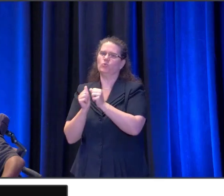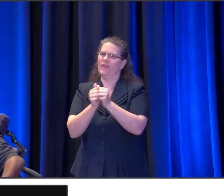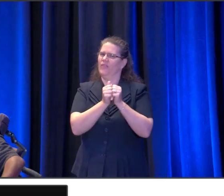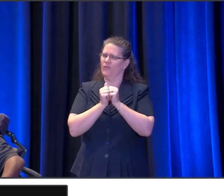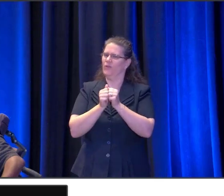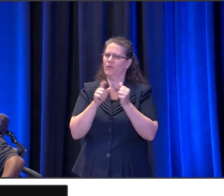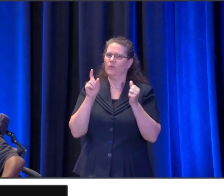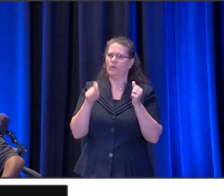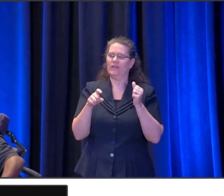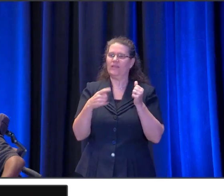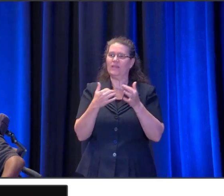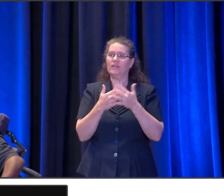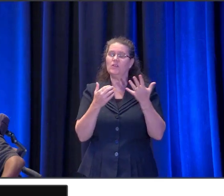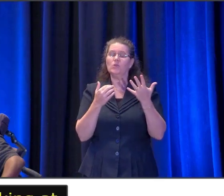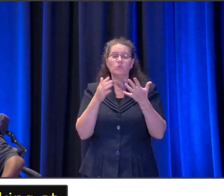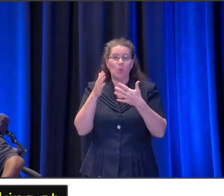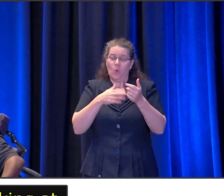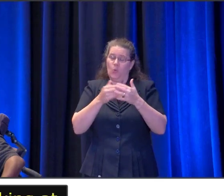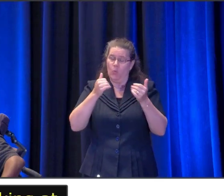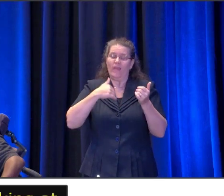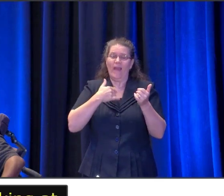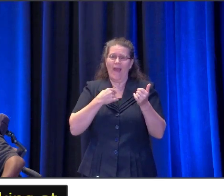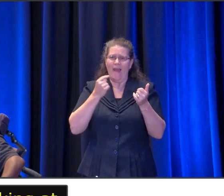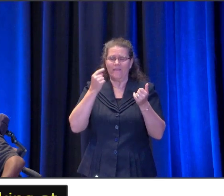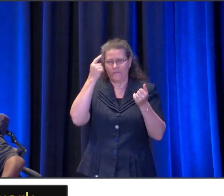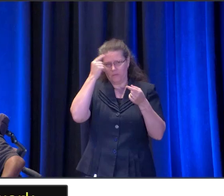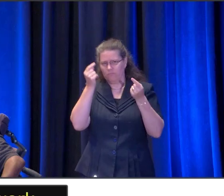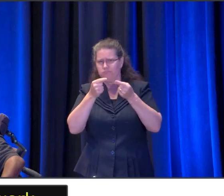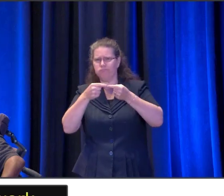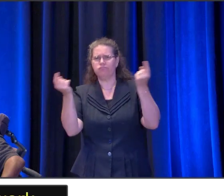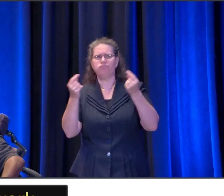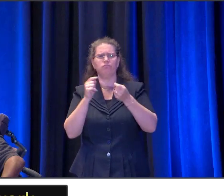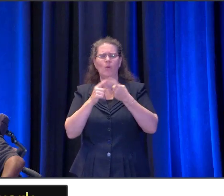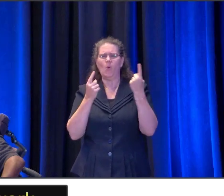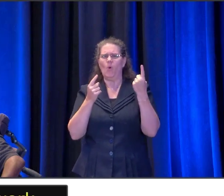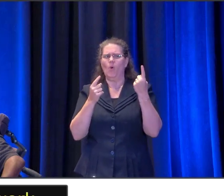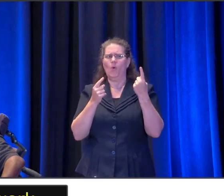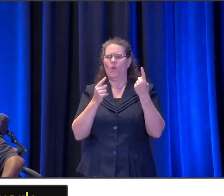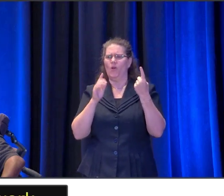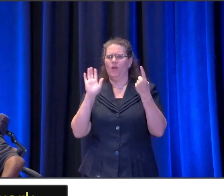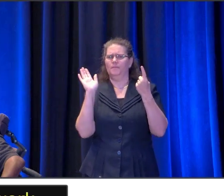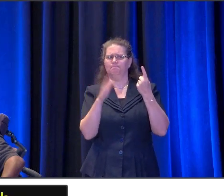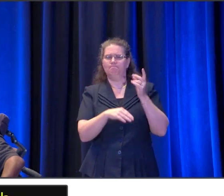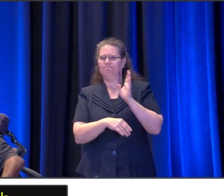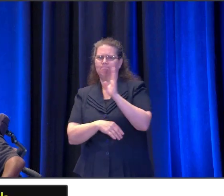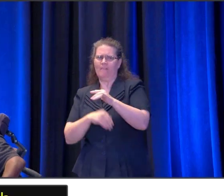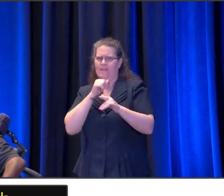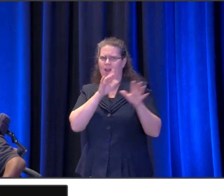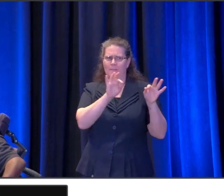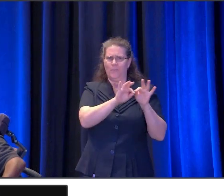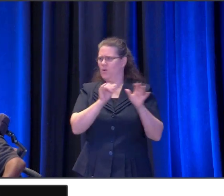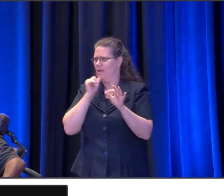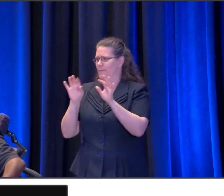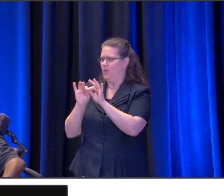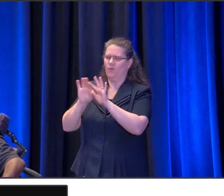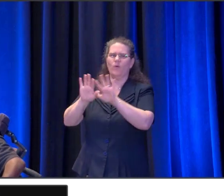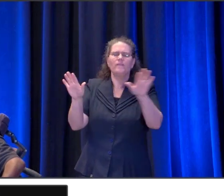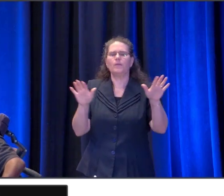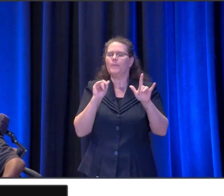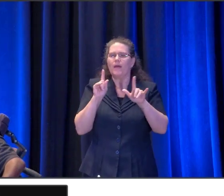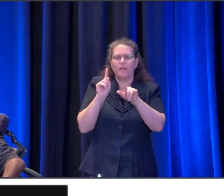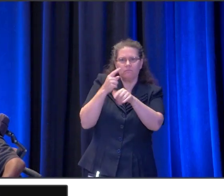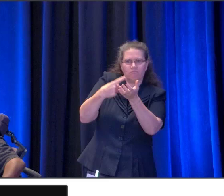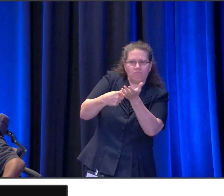together and work through differences and have difficult conversations. I think, I talk about being from Wisconsin and the whole